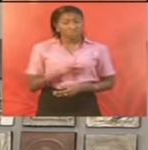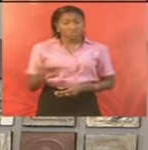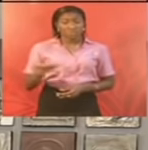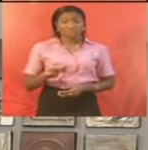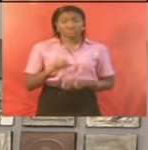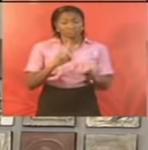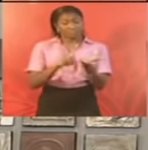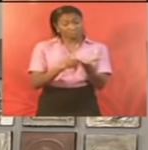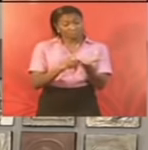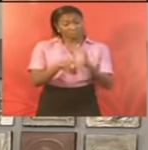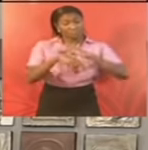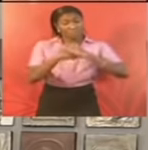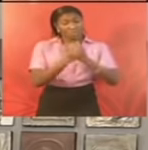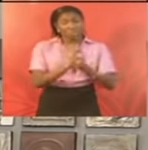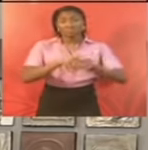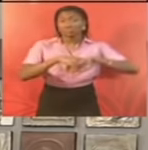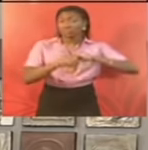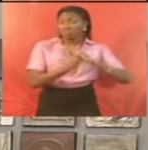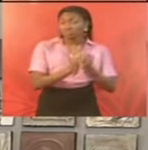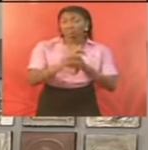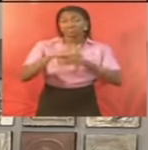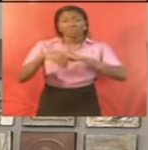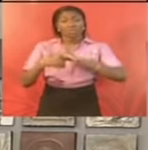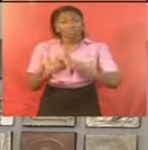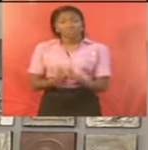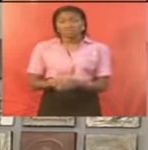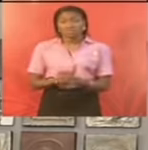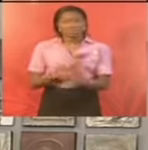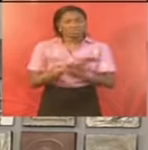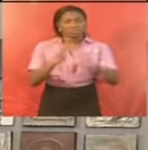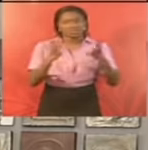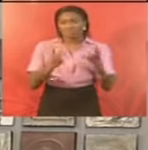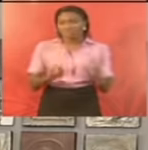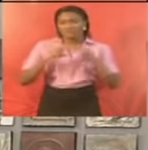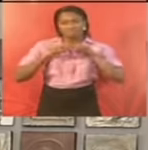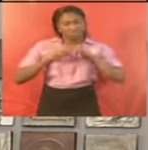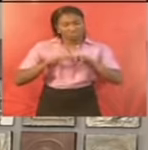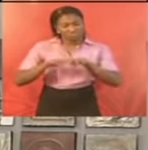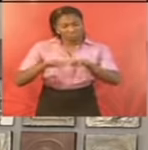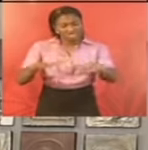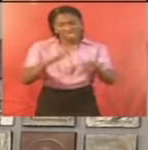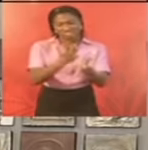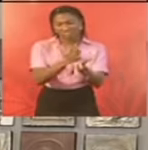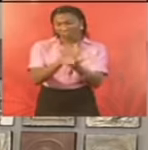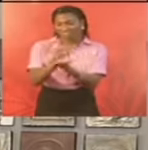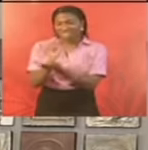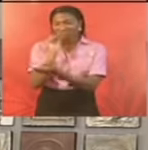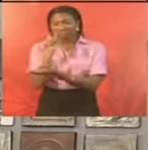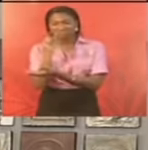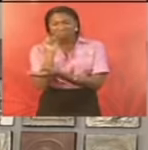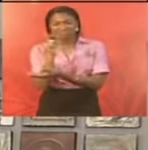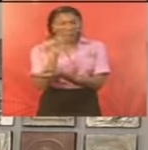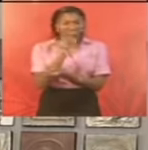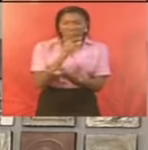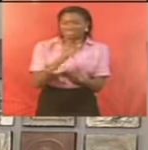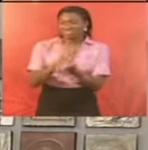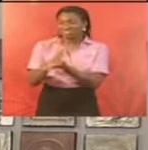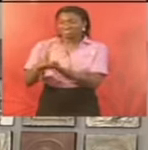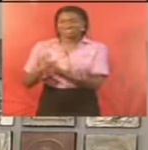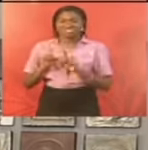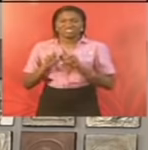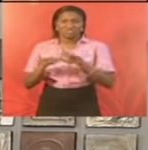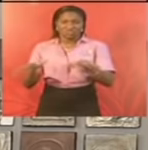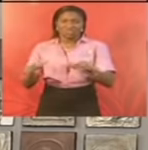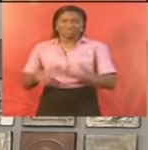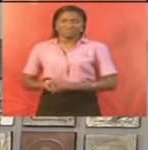hand hygiene and other hygiene practices to reduce the risk of sharing droplets via shared surfaces. That's